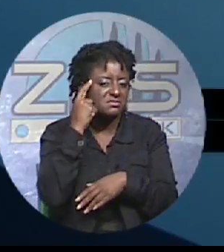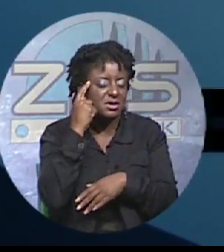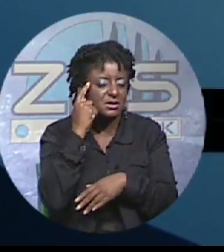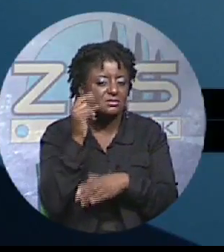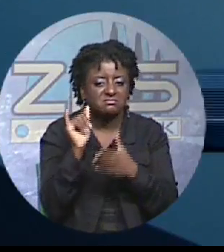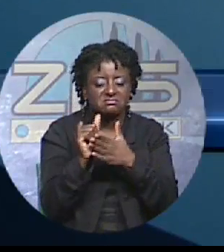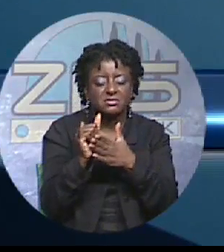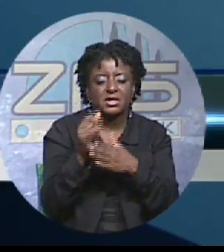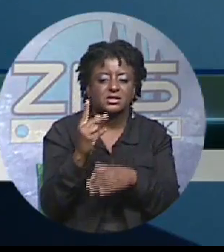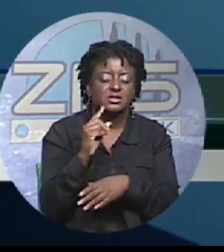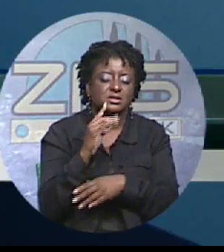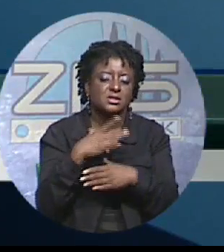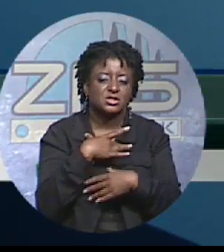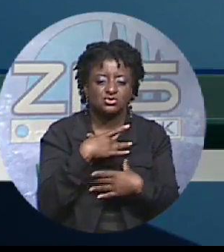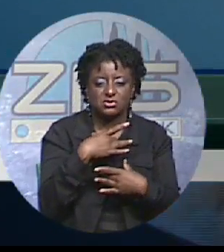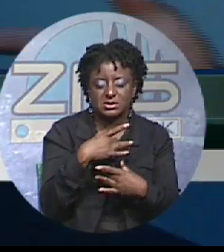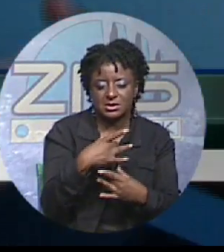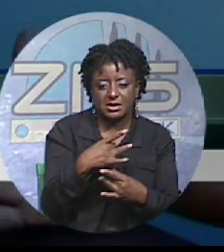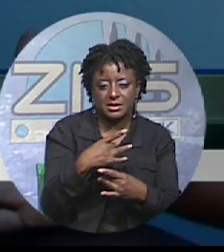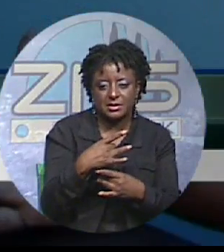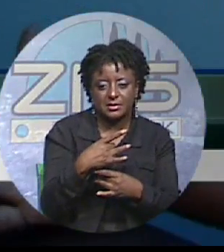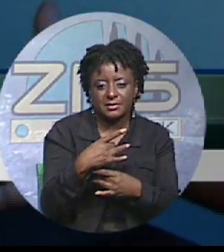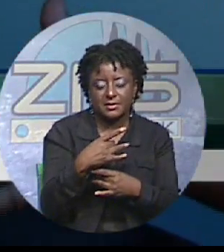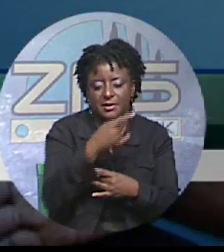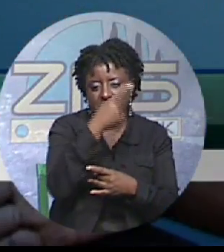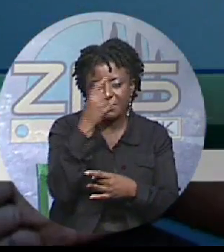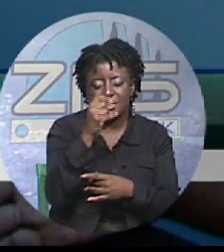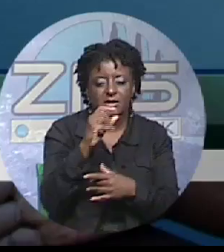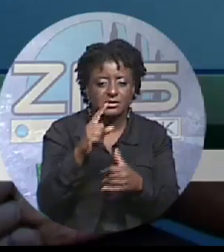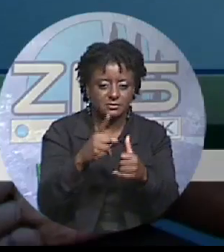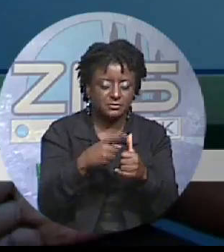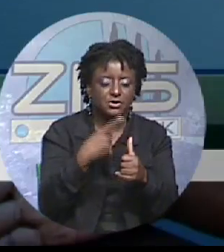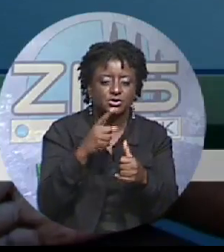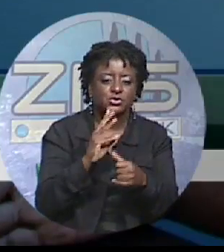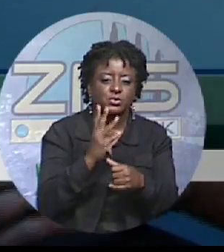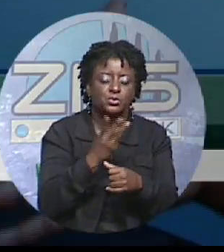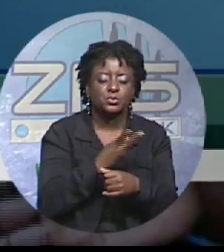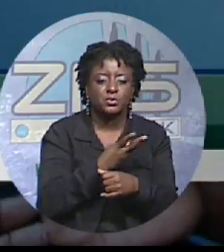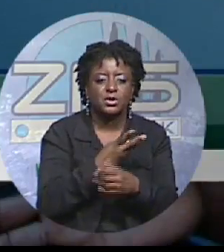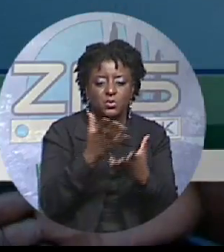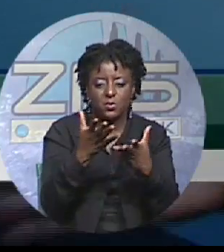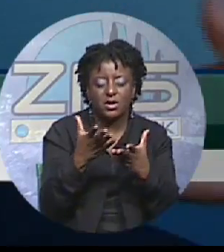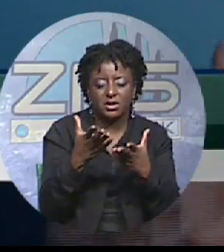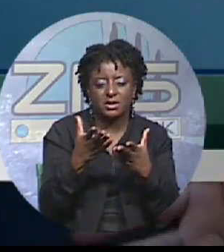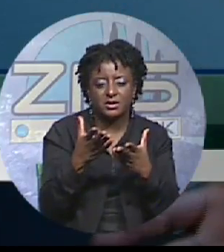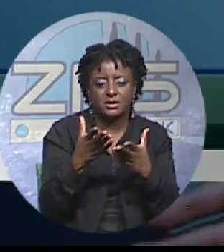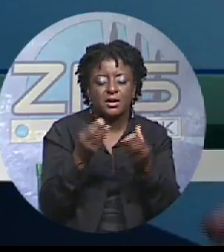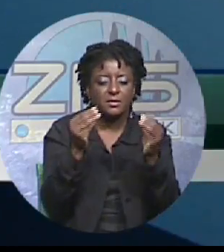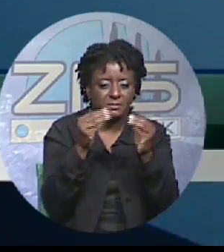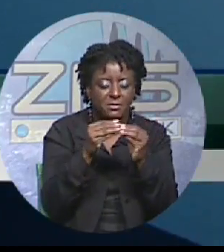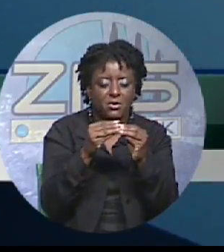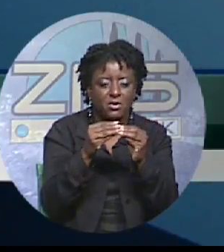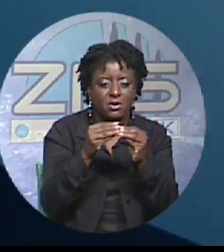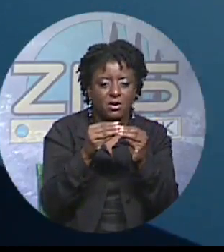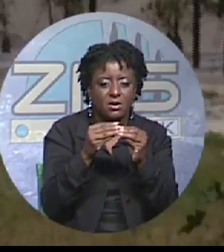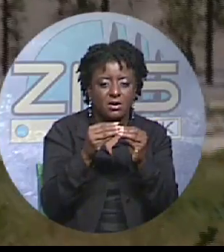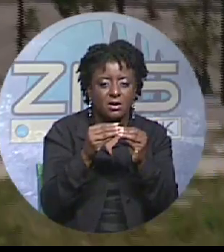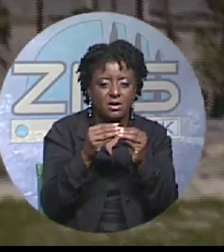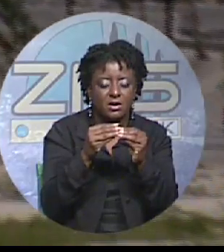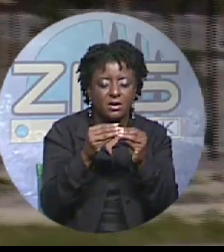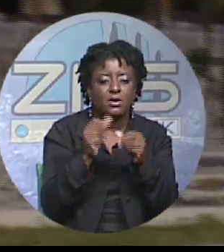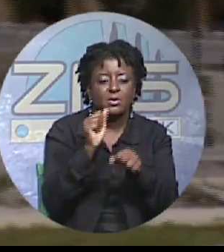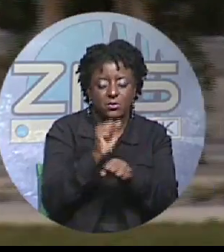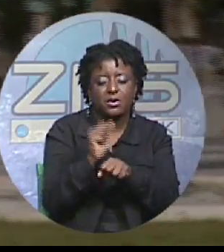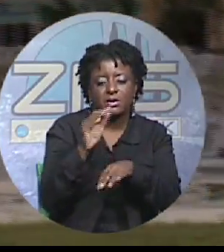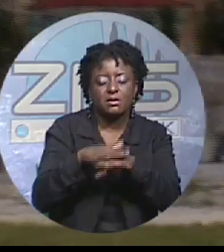the word interesting is in fact that because we originally, wanted more involvement than we've